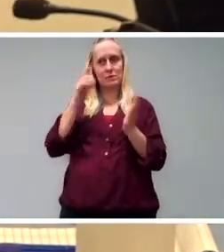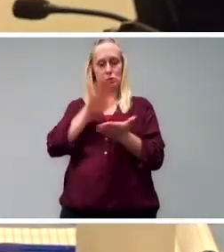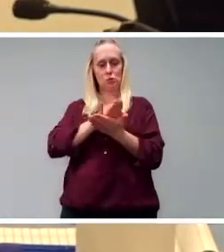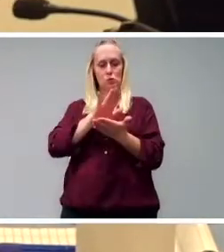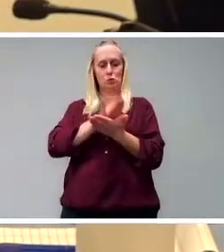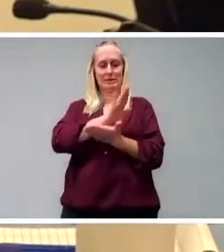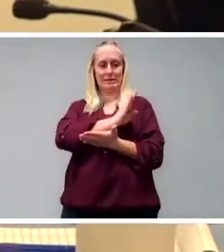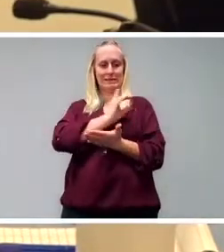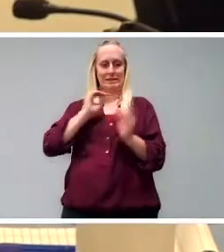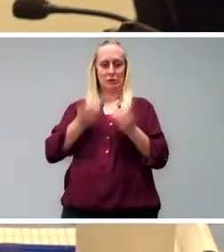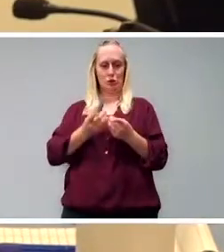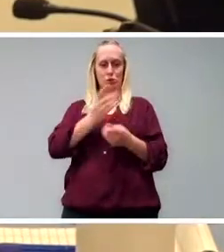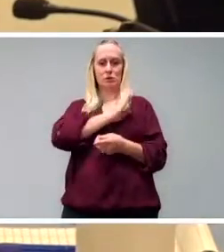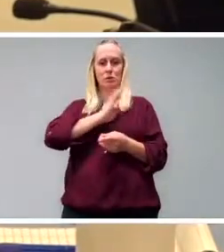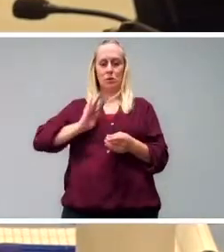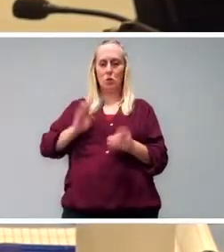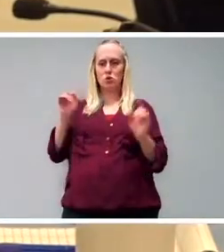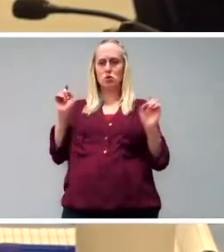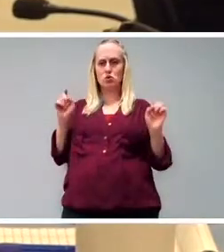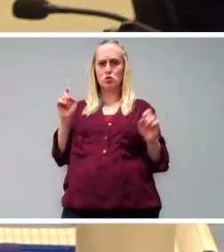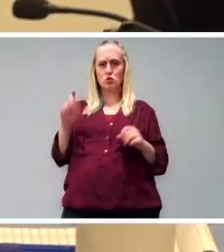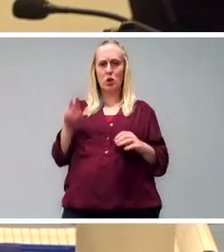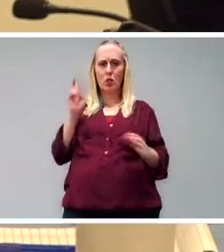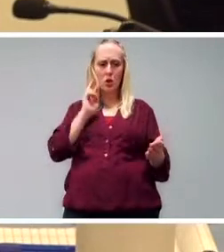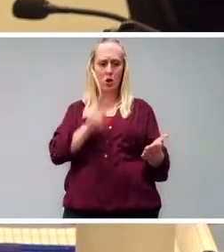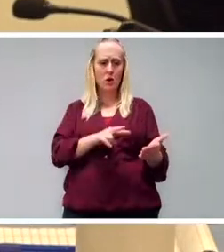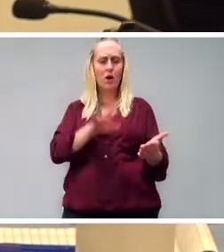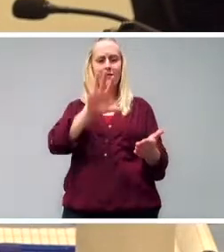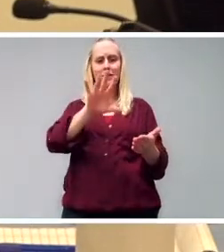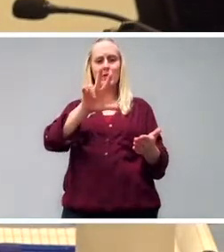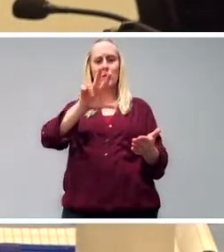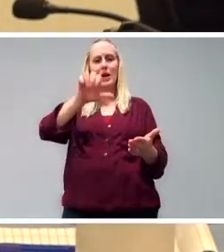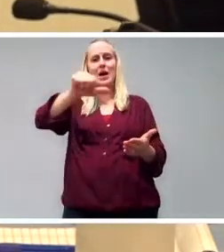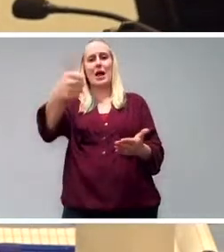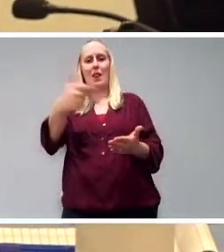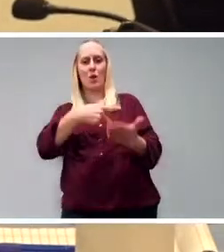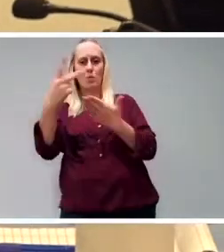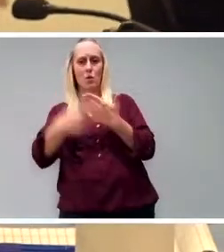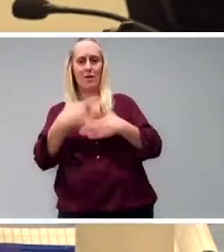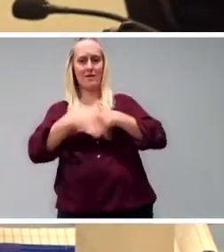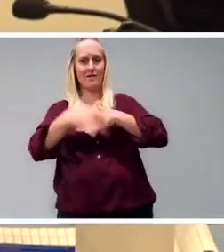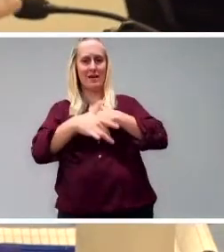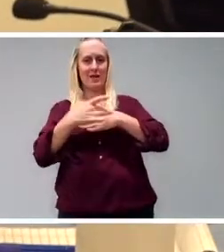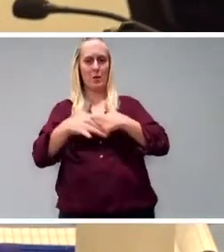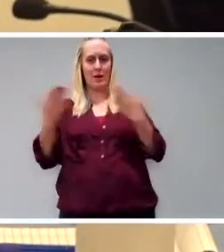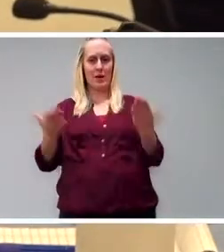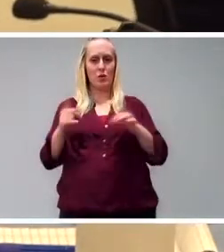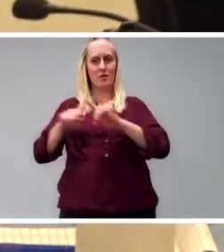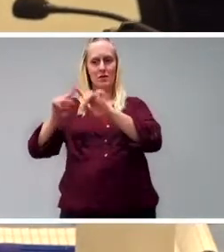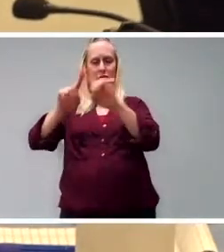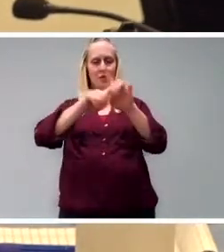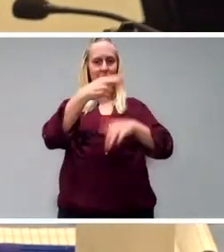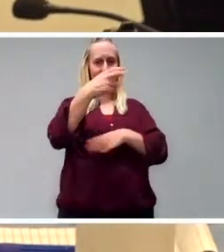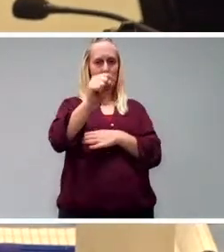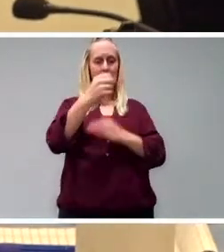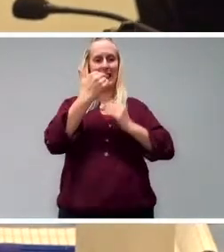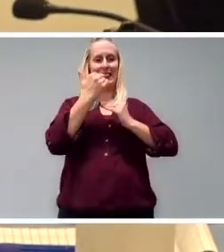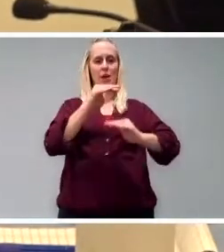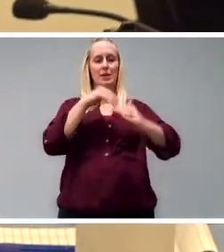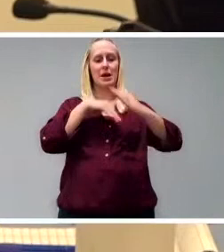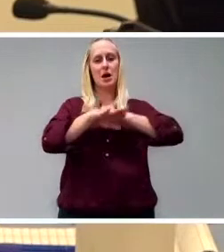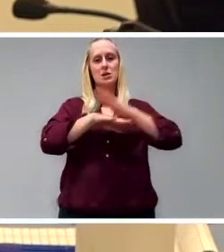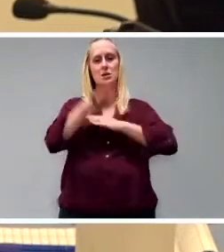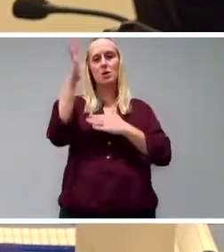look at the fact that there are 53 other programs mm-hmm. that are available in our comprehensive high schools that are limited access because